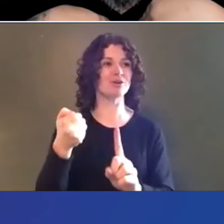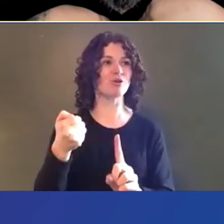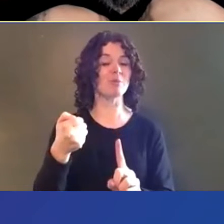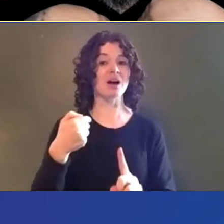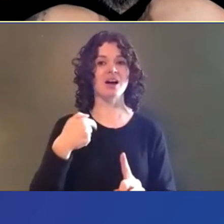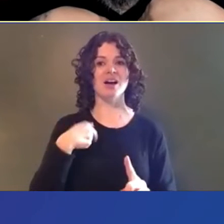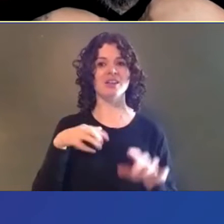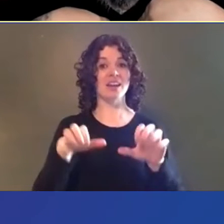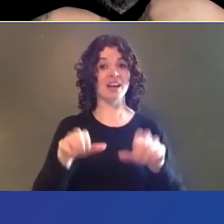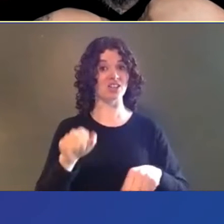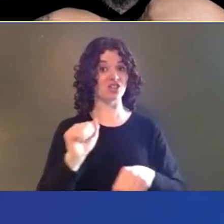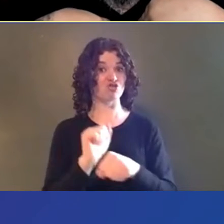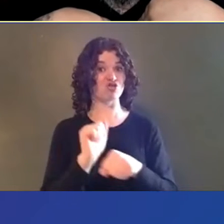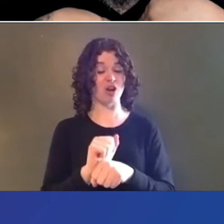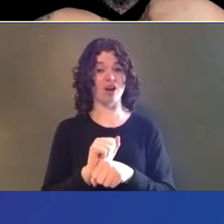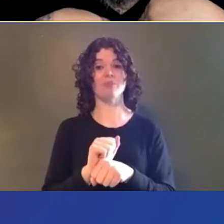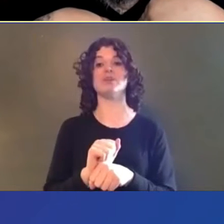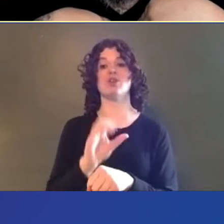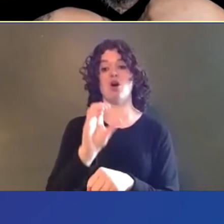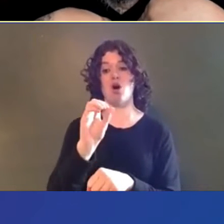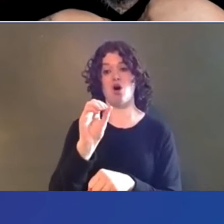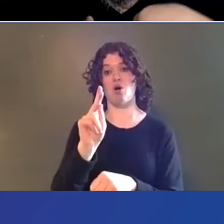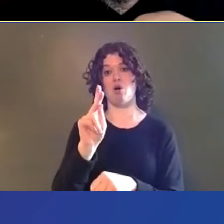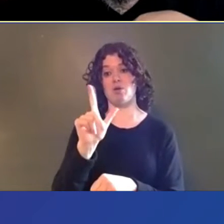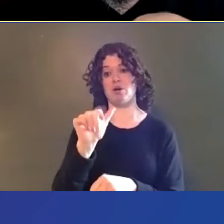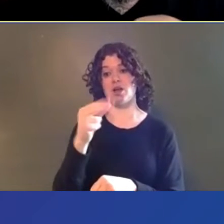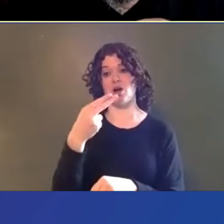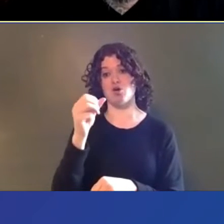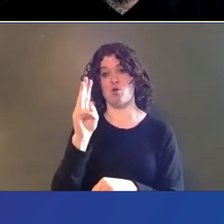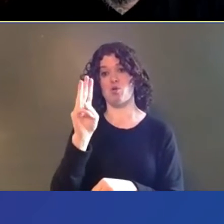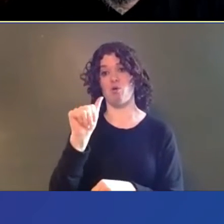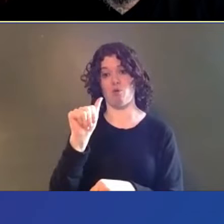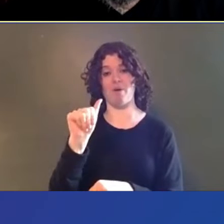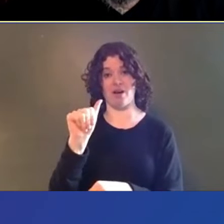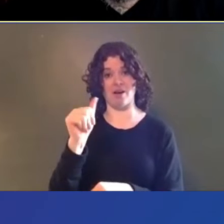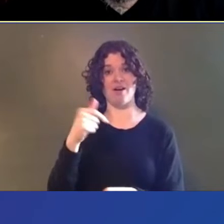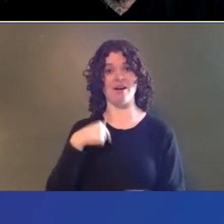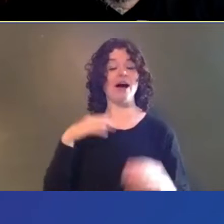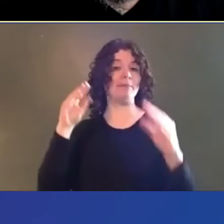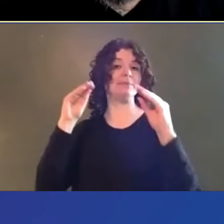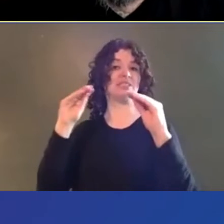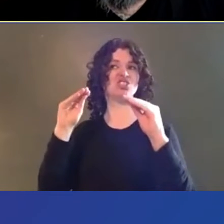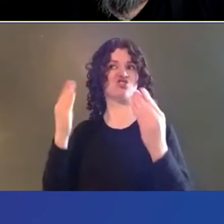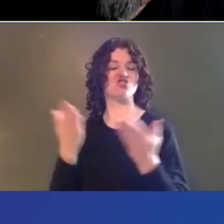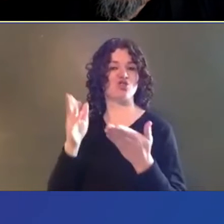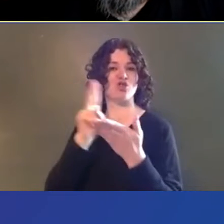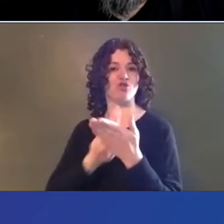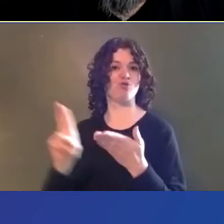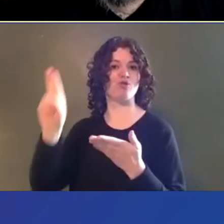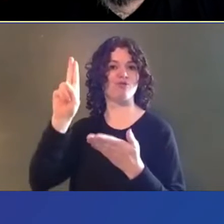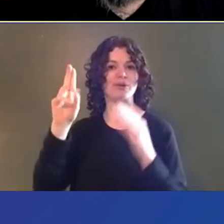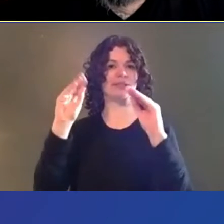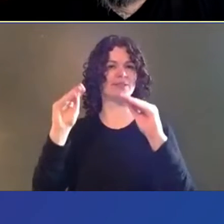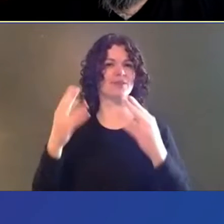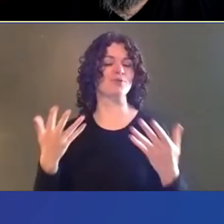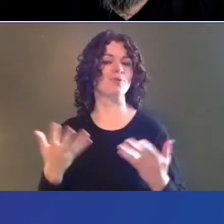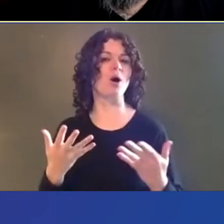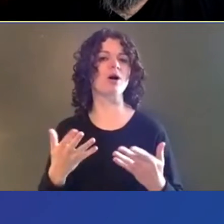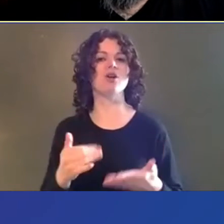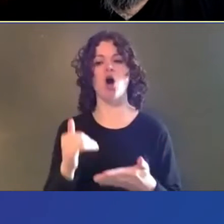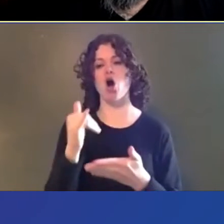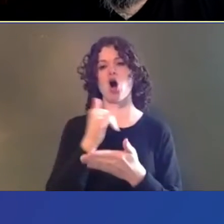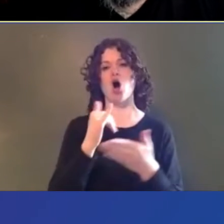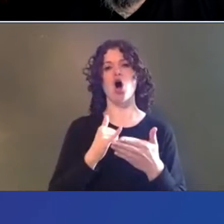I'm living right now. I live in Oklahoma and teaching at University of Central Oklahoma and teaching as a artist in residency